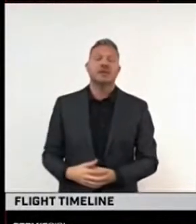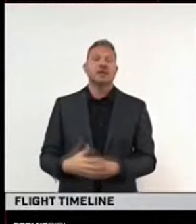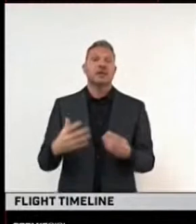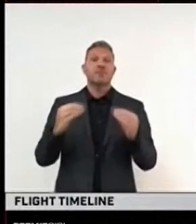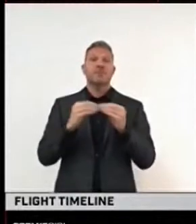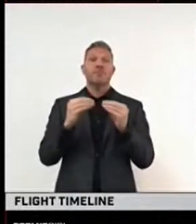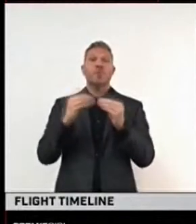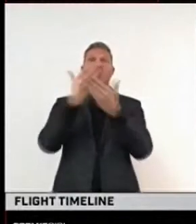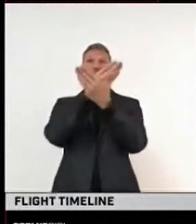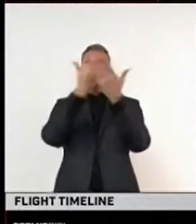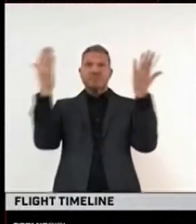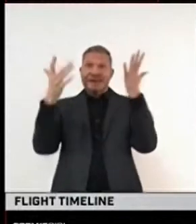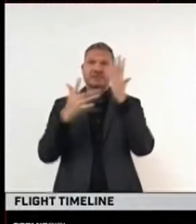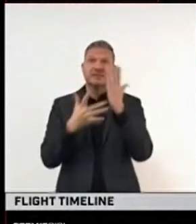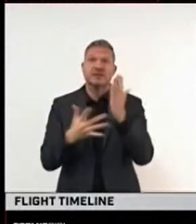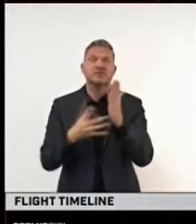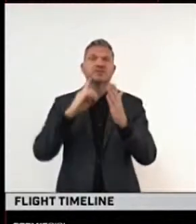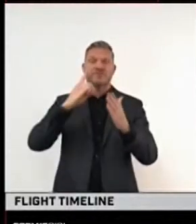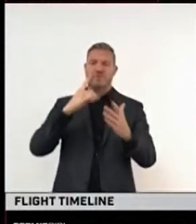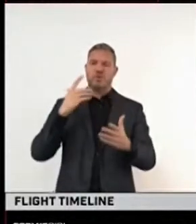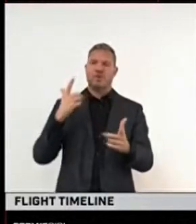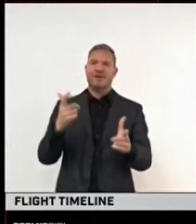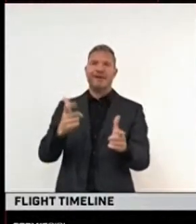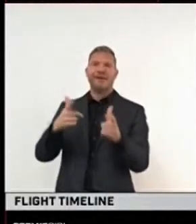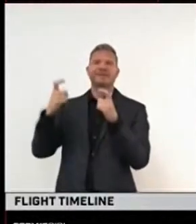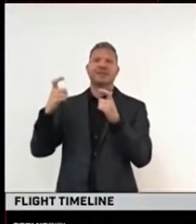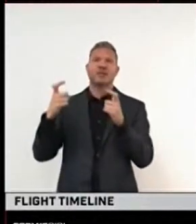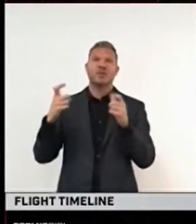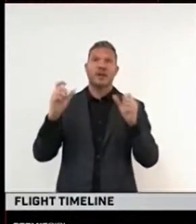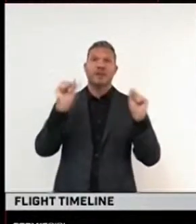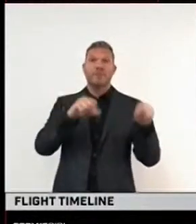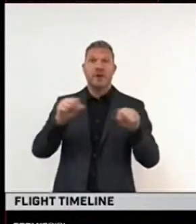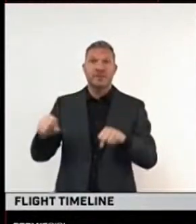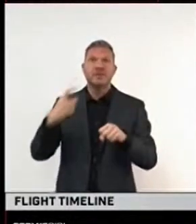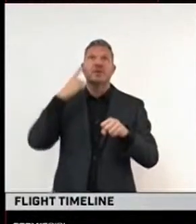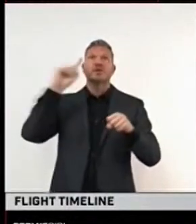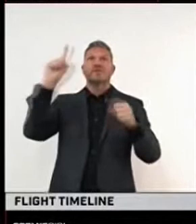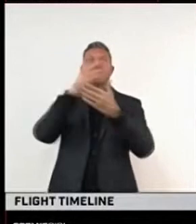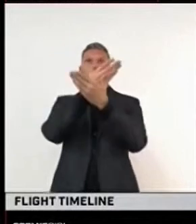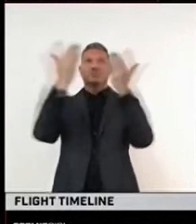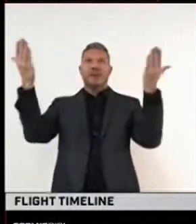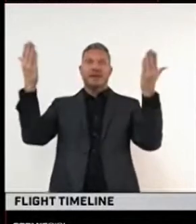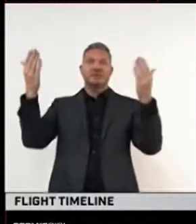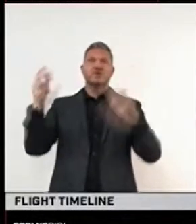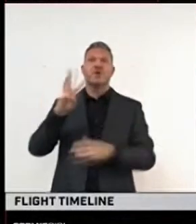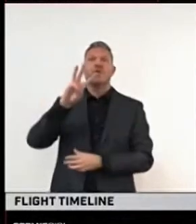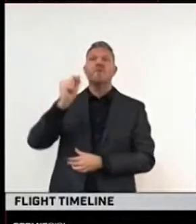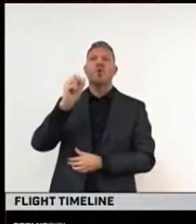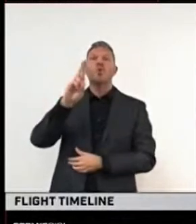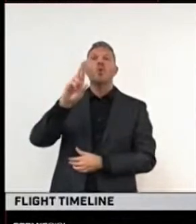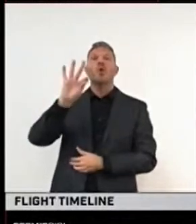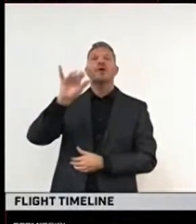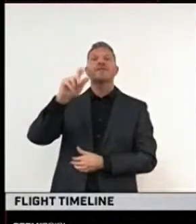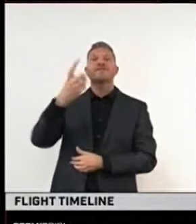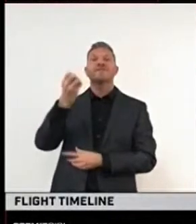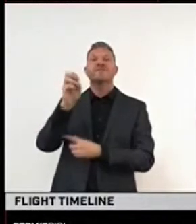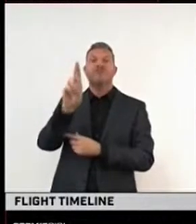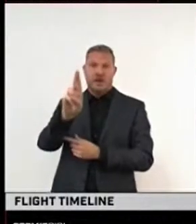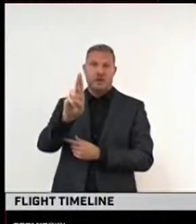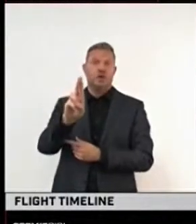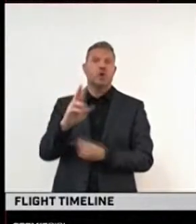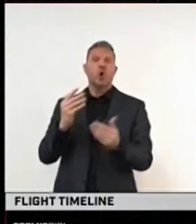technologies in space to accelerate the development of space capabilities for the warfighter. Stay tuned for more exciting content. We're getting closer and closer to